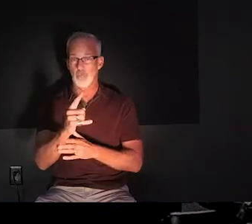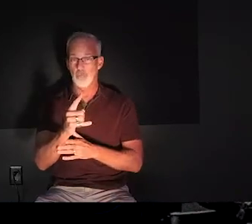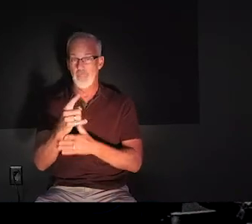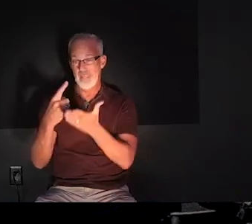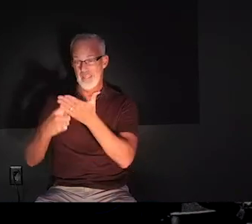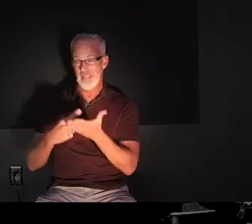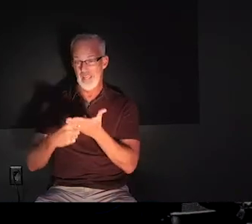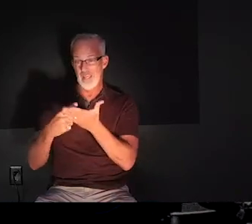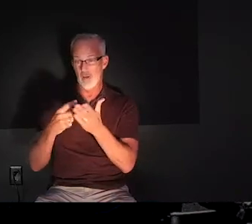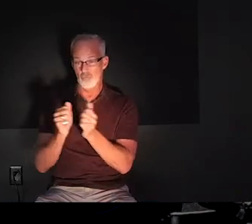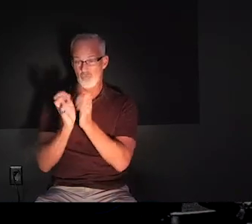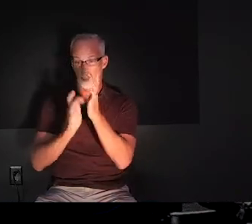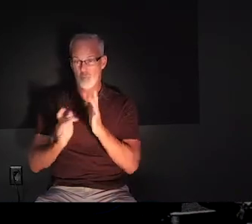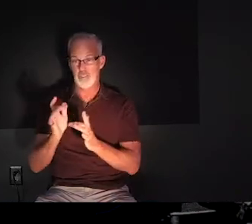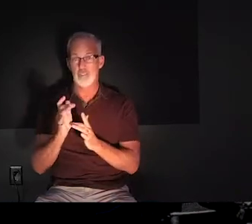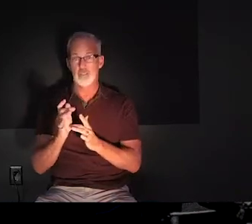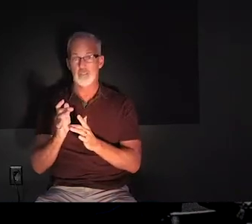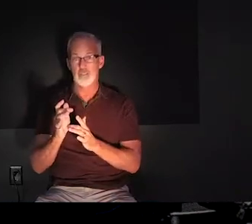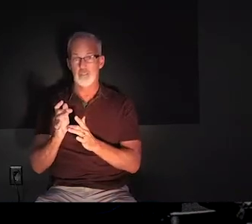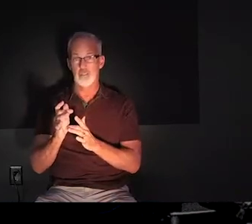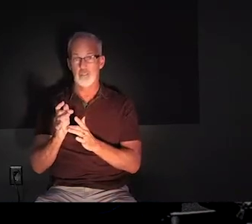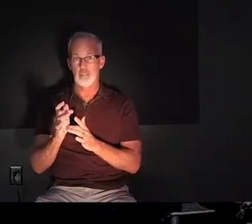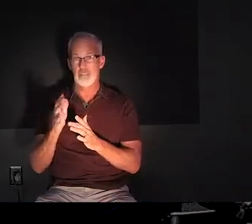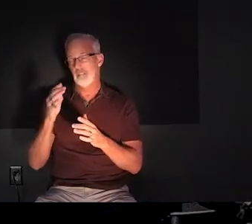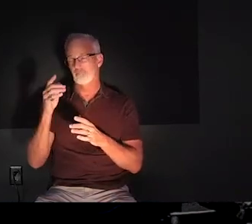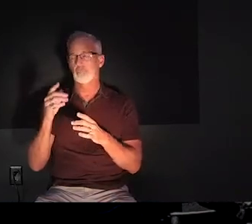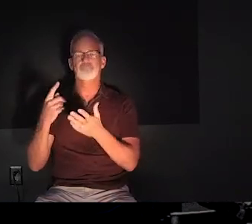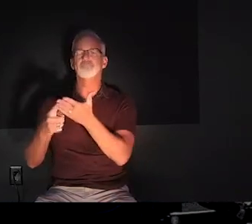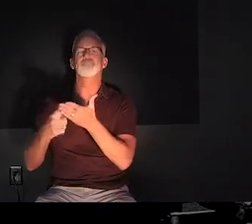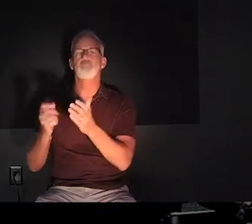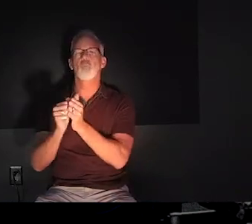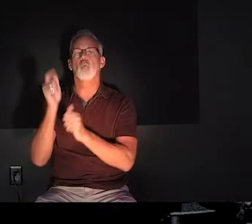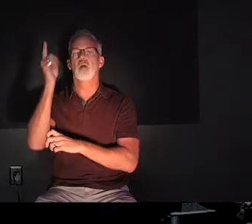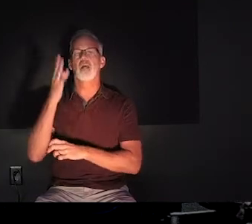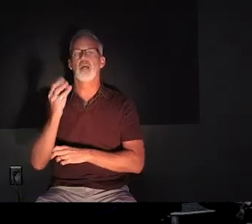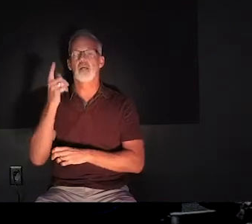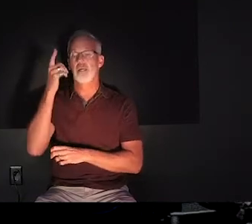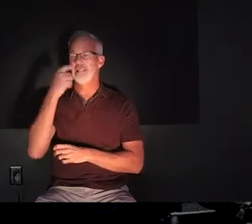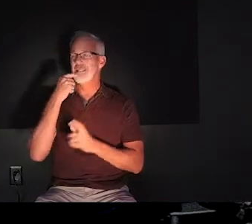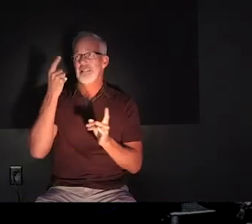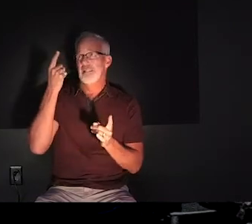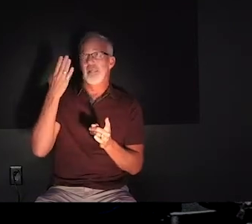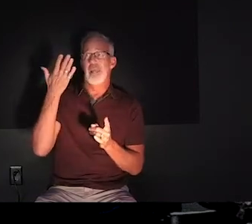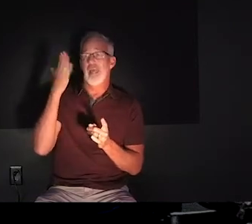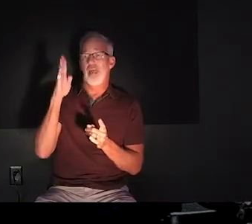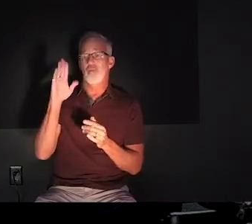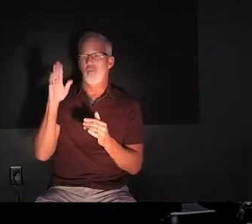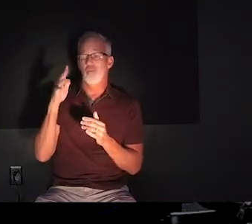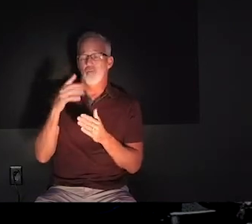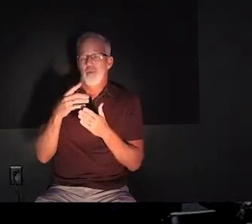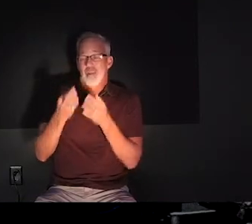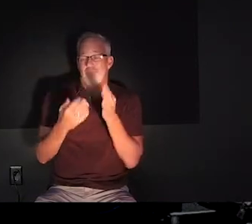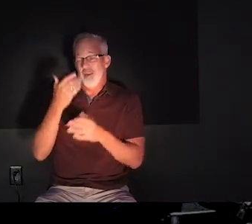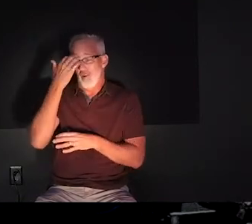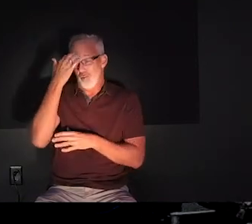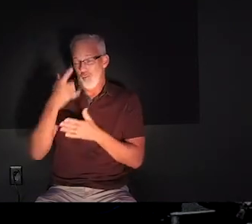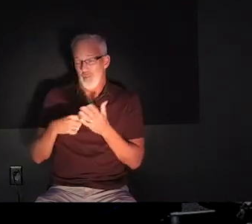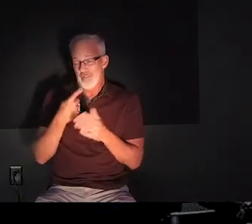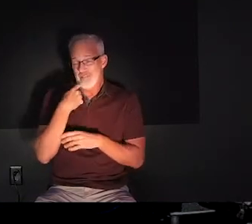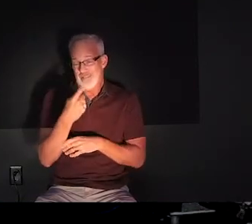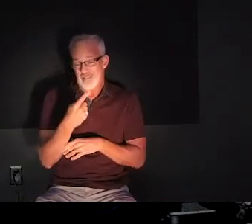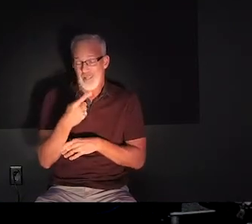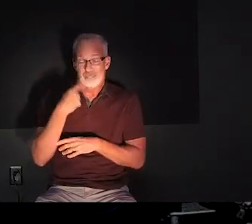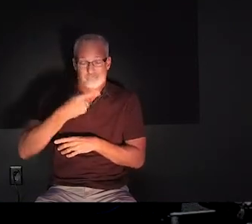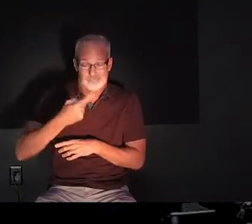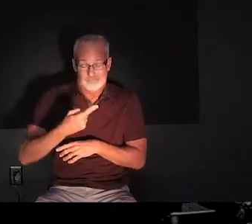dialogue back and forth with Jesus and back and forth with God and saying, but God, I don't know if I know the things to speak. I don't know how they're going to handle all this. I don't know